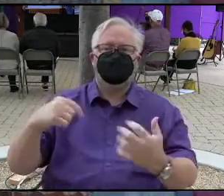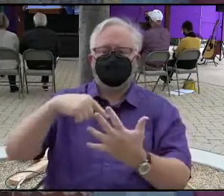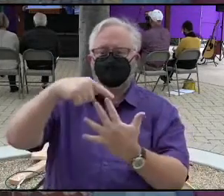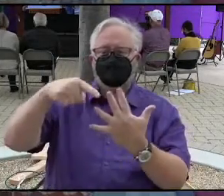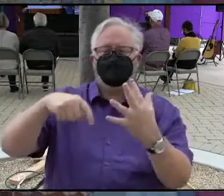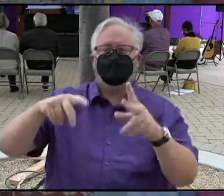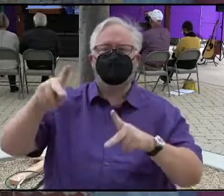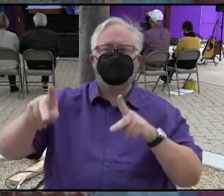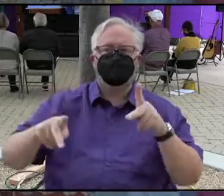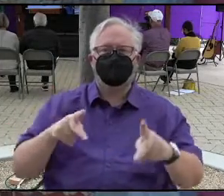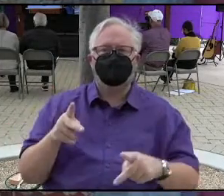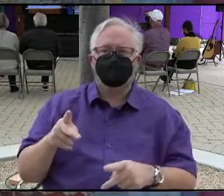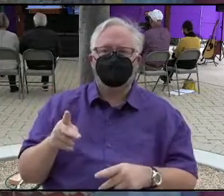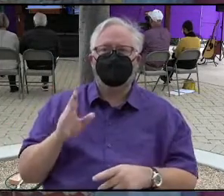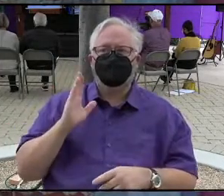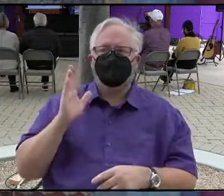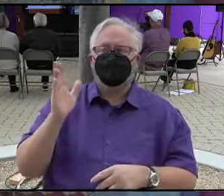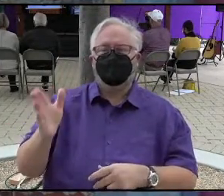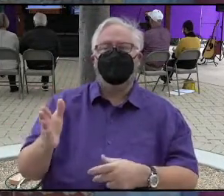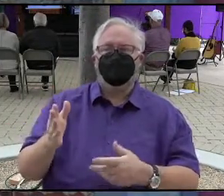who would make peace.